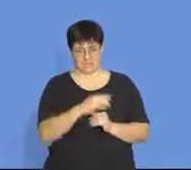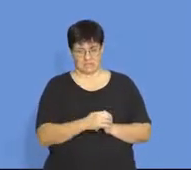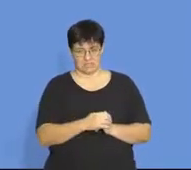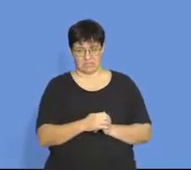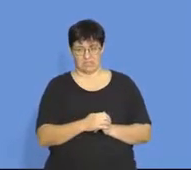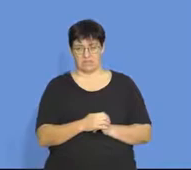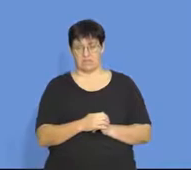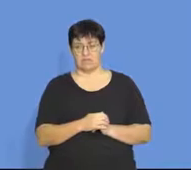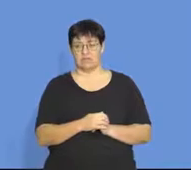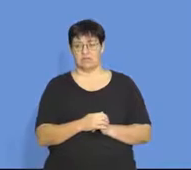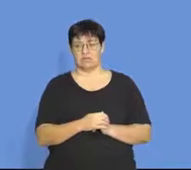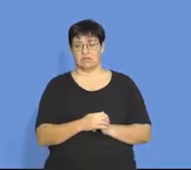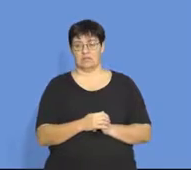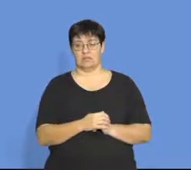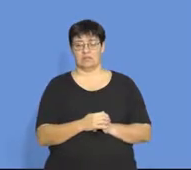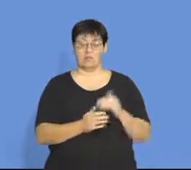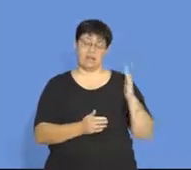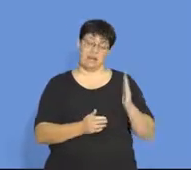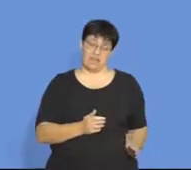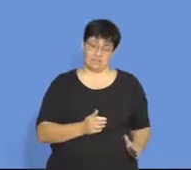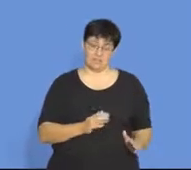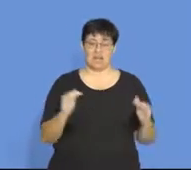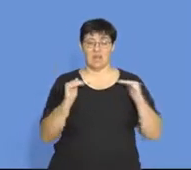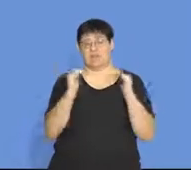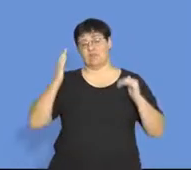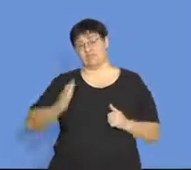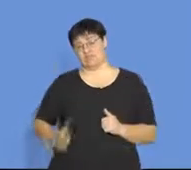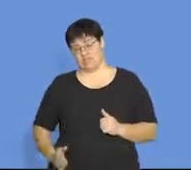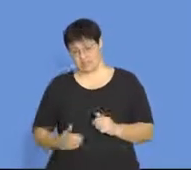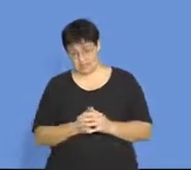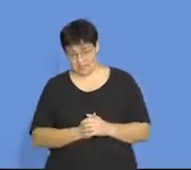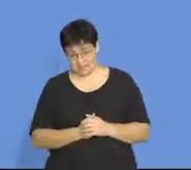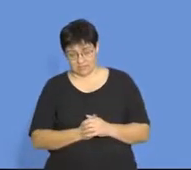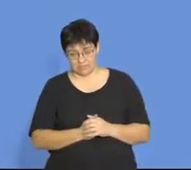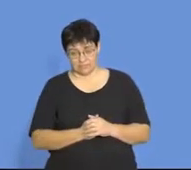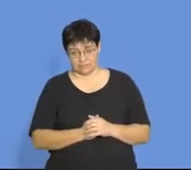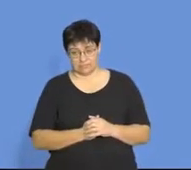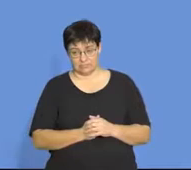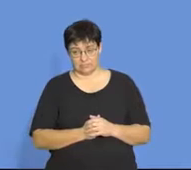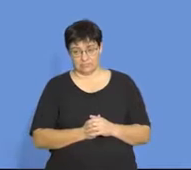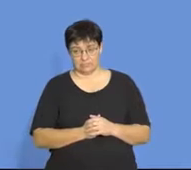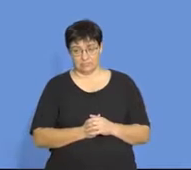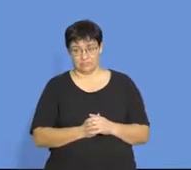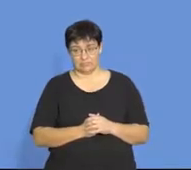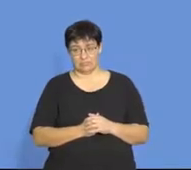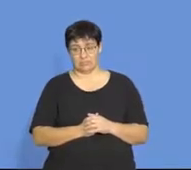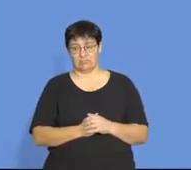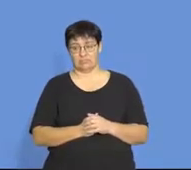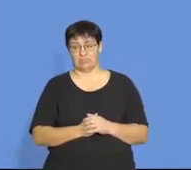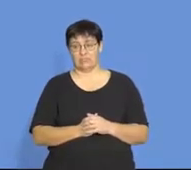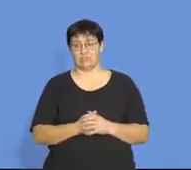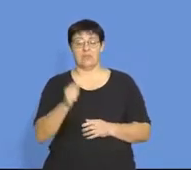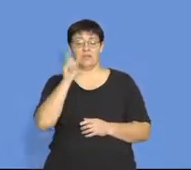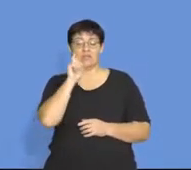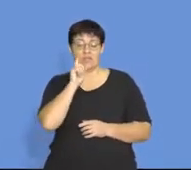definitely give me 6. So you can see that the left-hand side is indeed equal to the right-hand